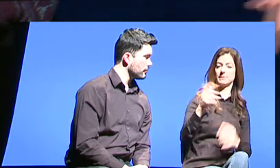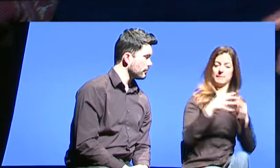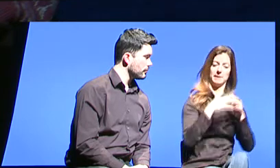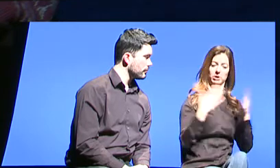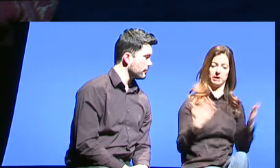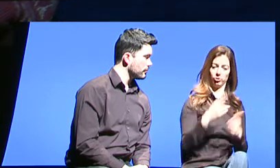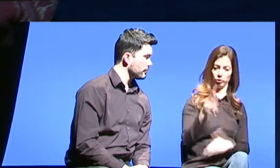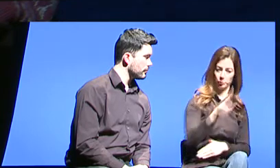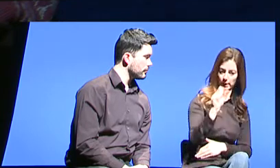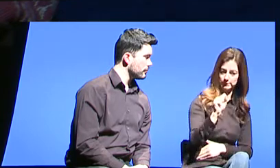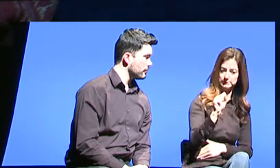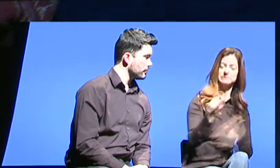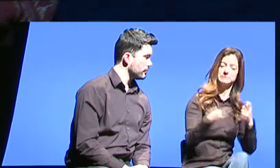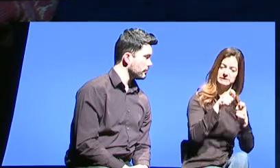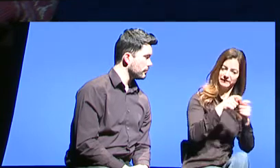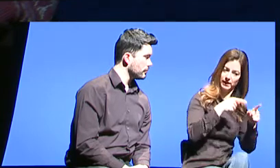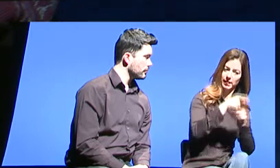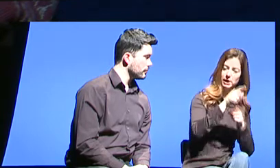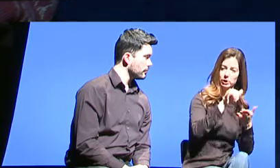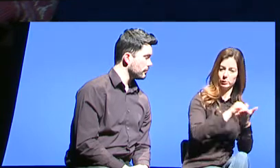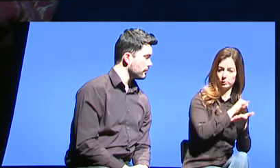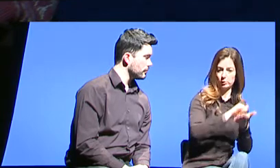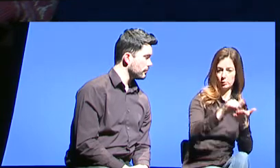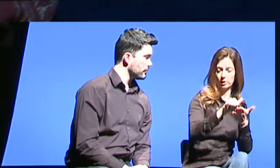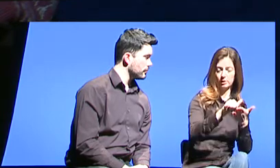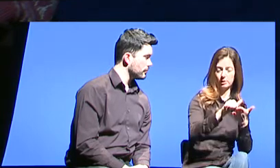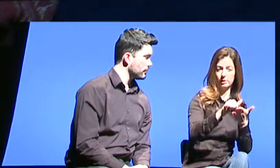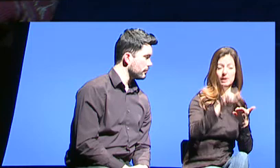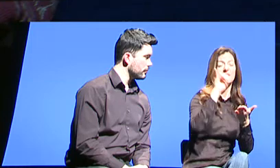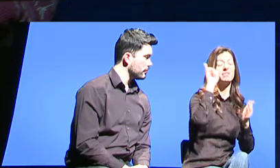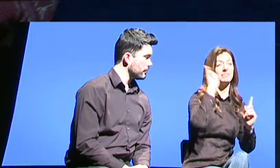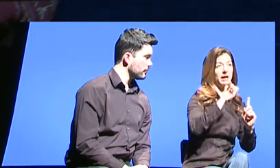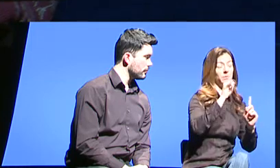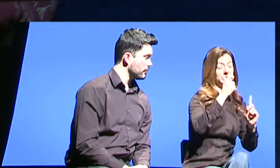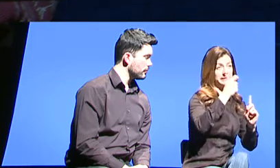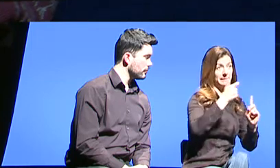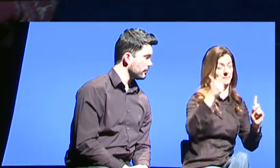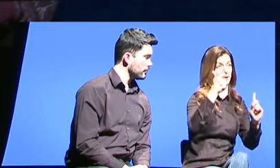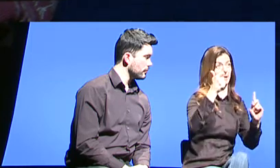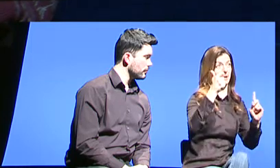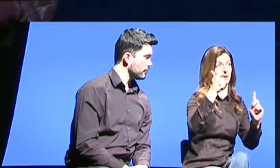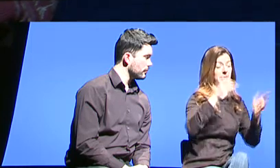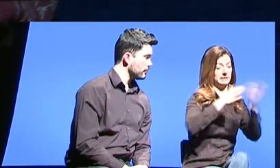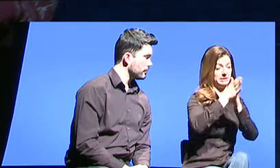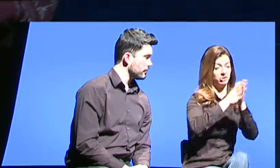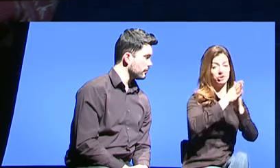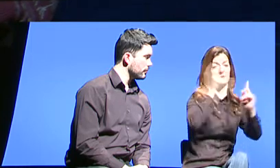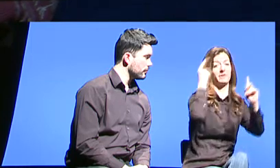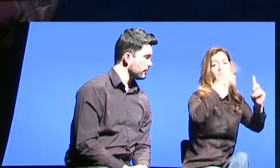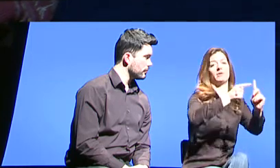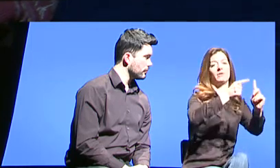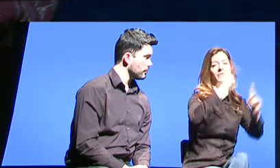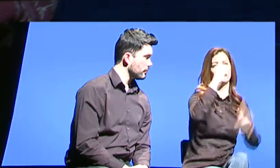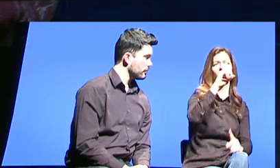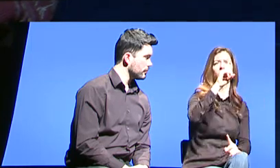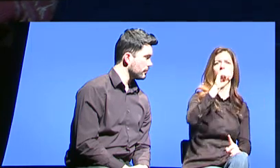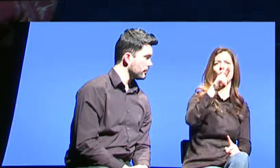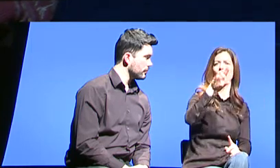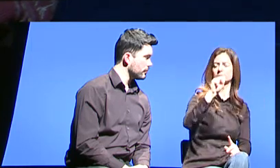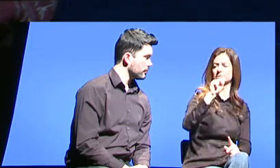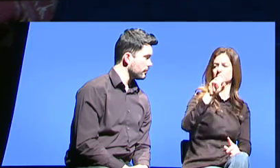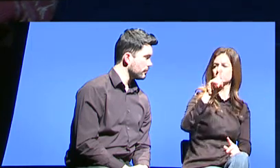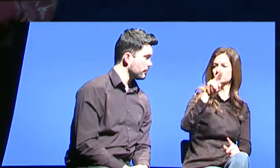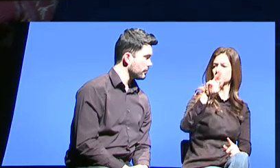States, and in this case in New York City. And that was part of a larger initiative by the Doris Duke Foundation to create events. And I believe the University of